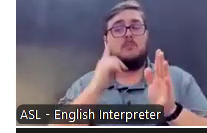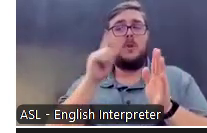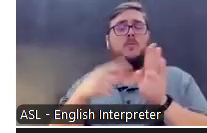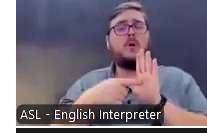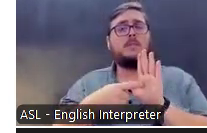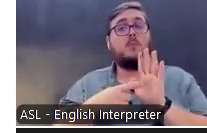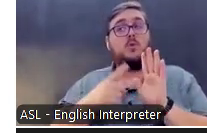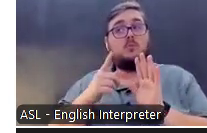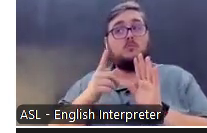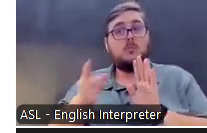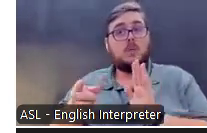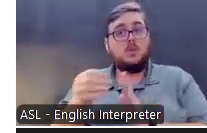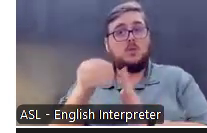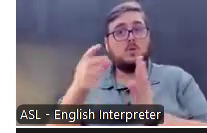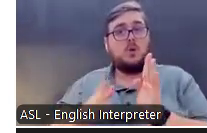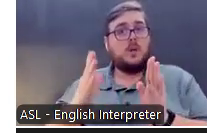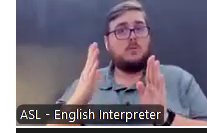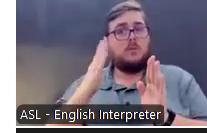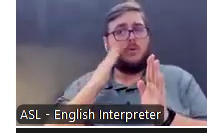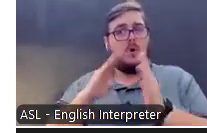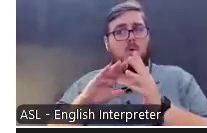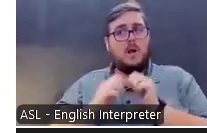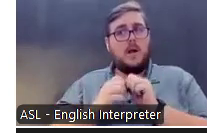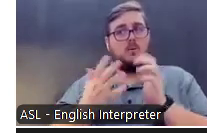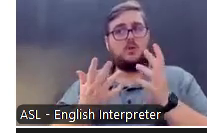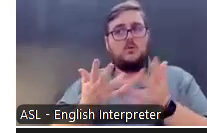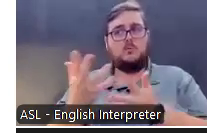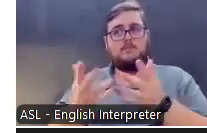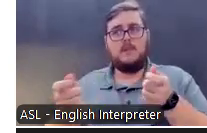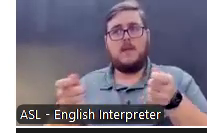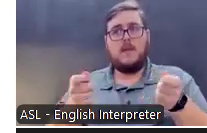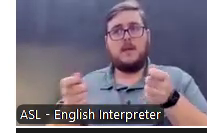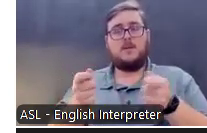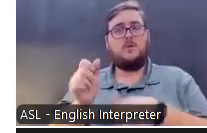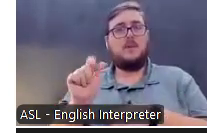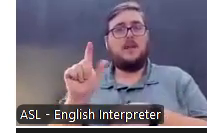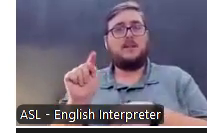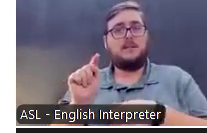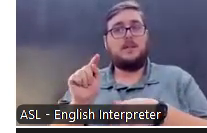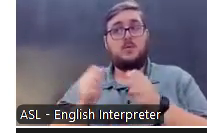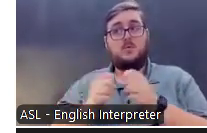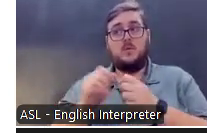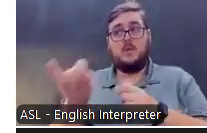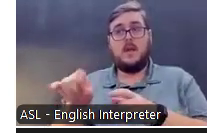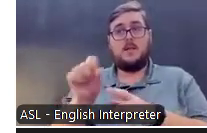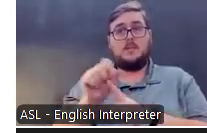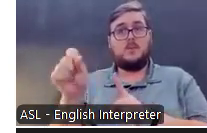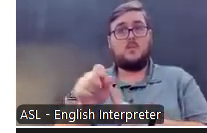of how to address AT in those situations? That's something that could be discussed as part of